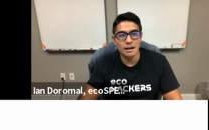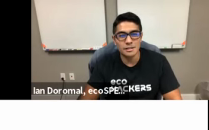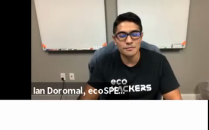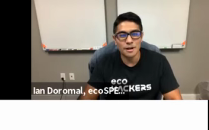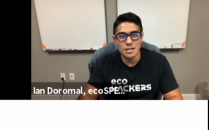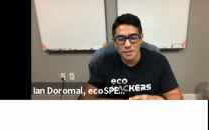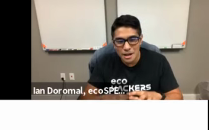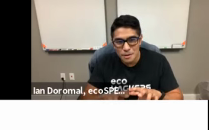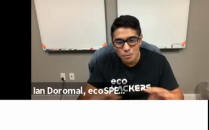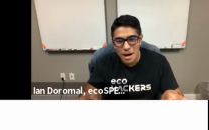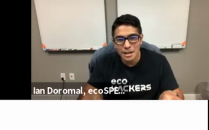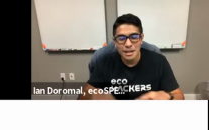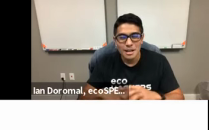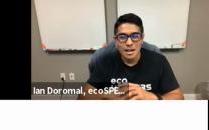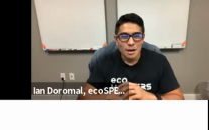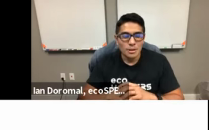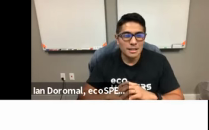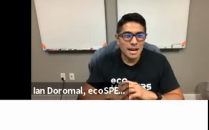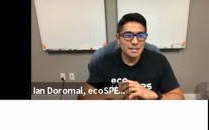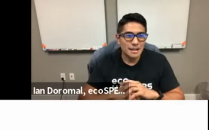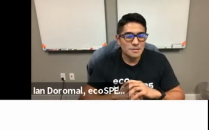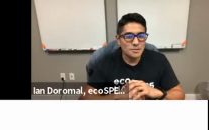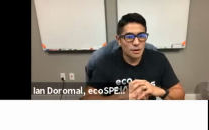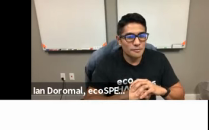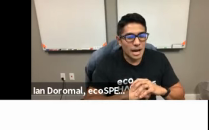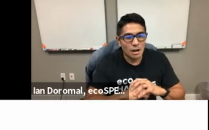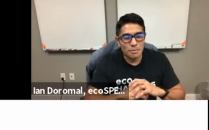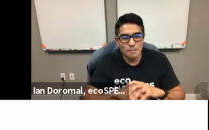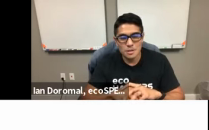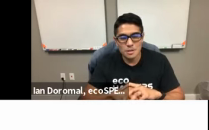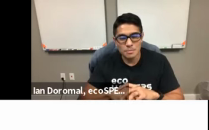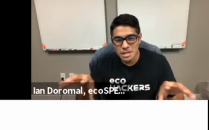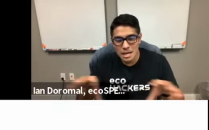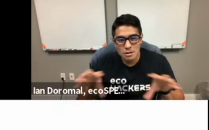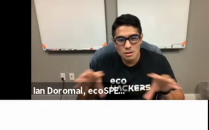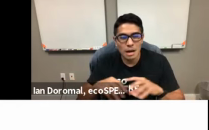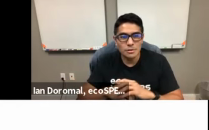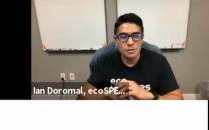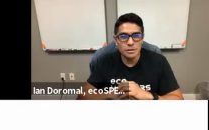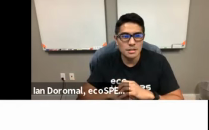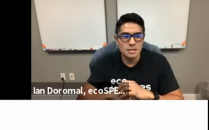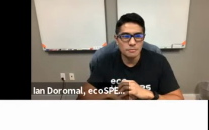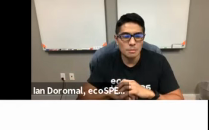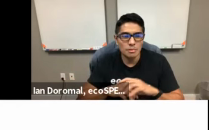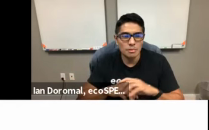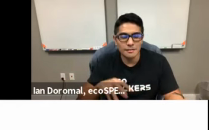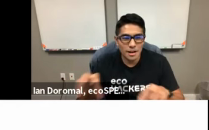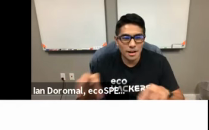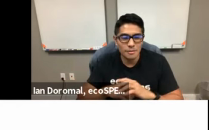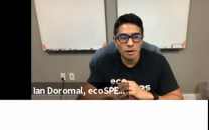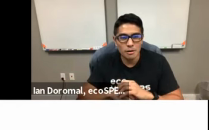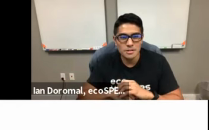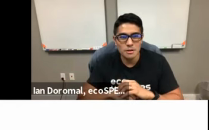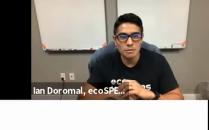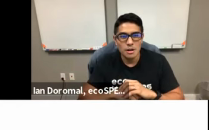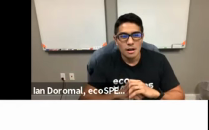prove your technology. For us, we kind of went wide. We did that sort of not on purpose, but we just had so many opportunities to really plant and